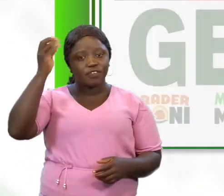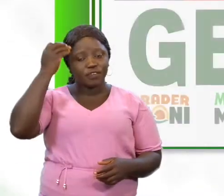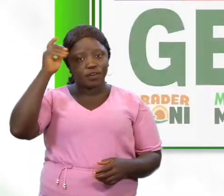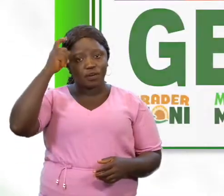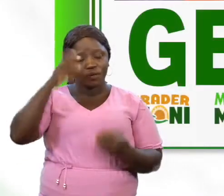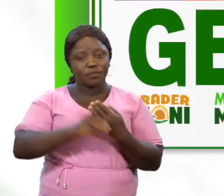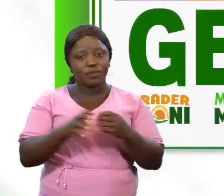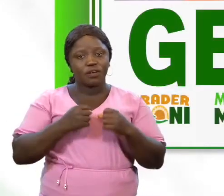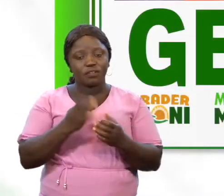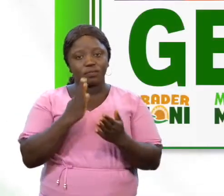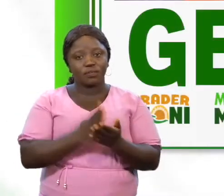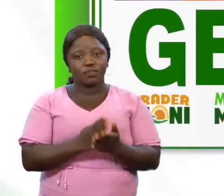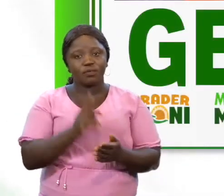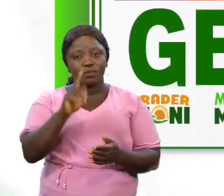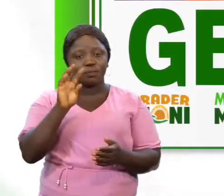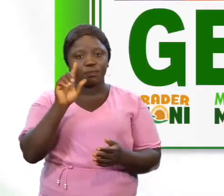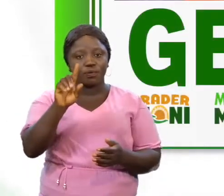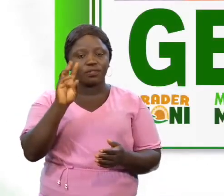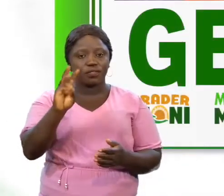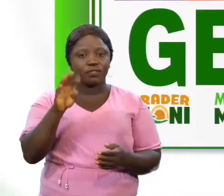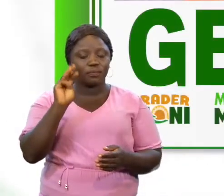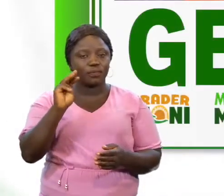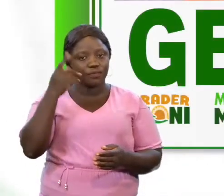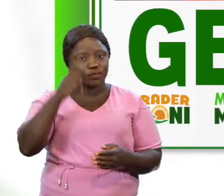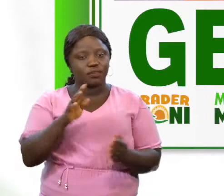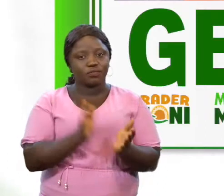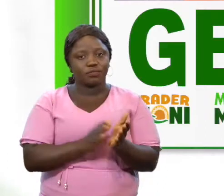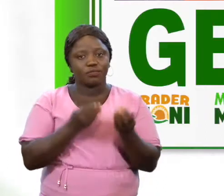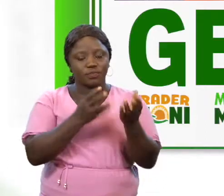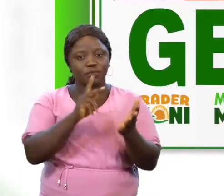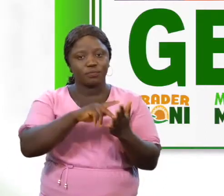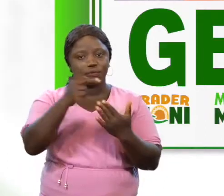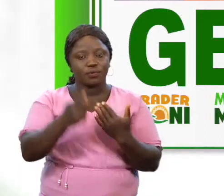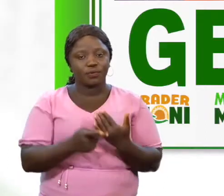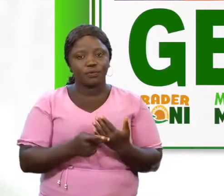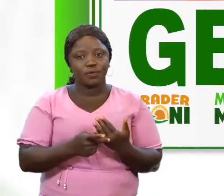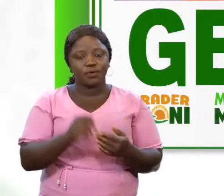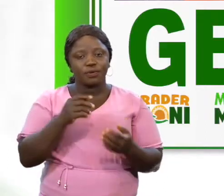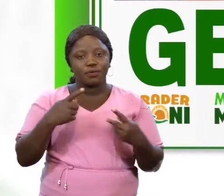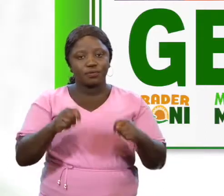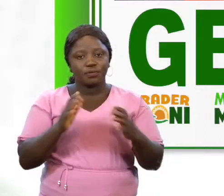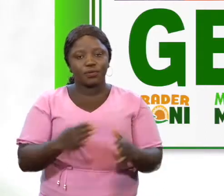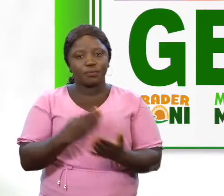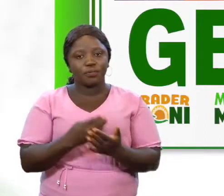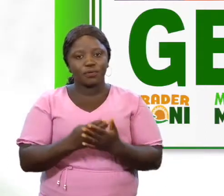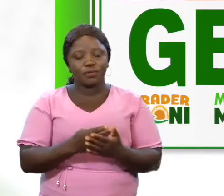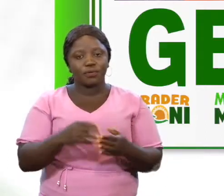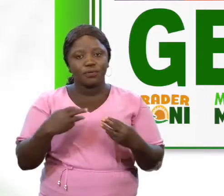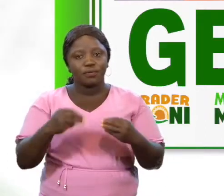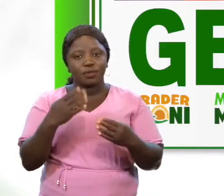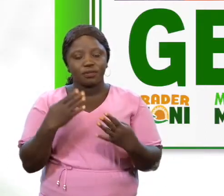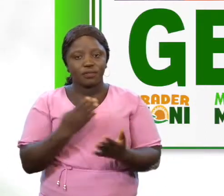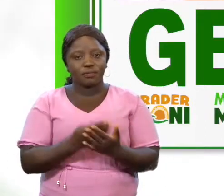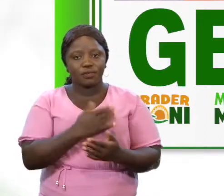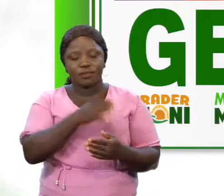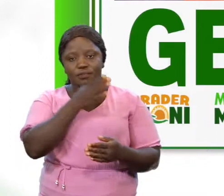The federal government has budgeted $1.6 billion for the National Homegrown School Feeding Program. Trader money, farmer money,